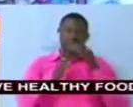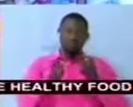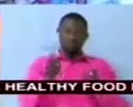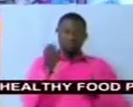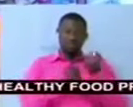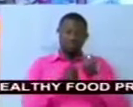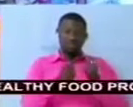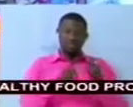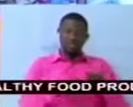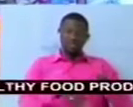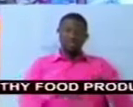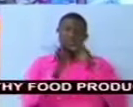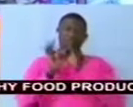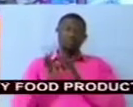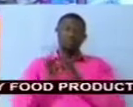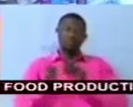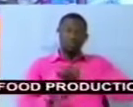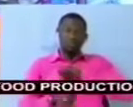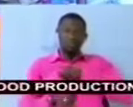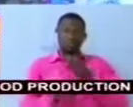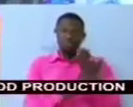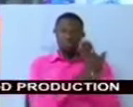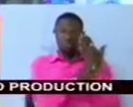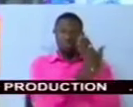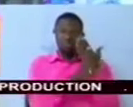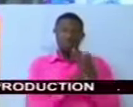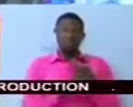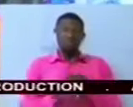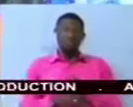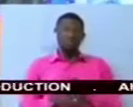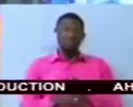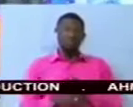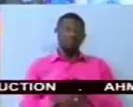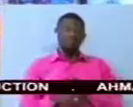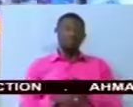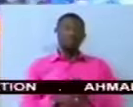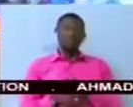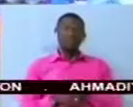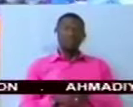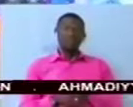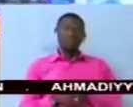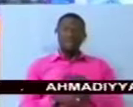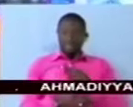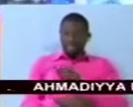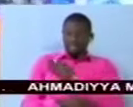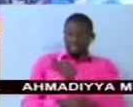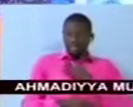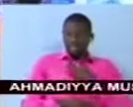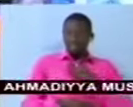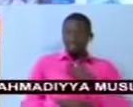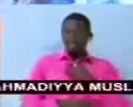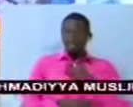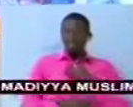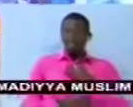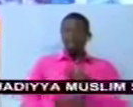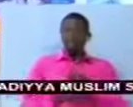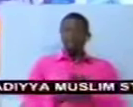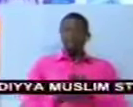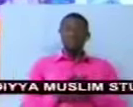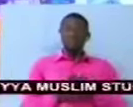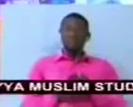vehicles and take them to their own doctor there at the corner. Ñu dress leen. And they were dressed. Laal leen garab.